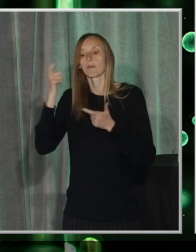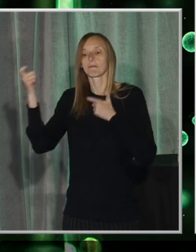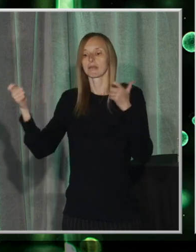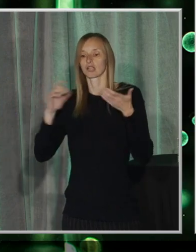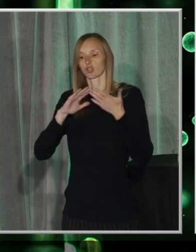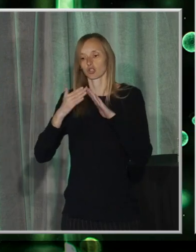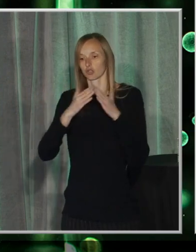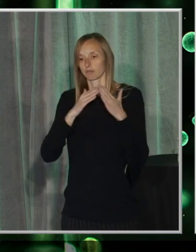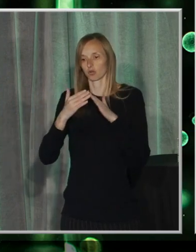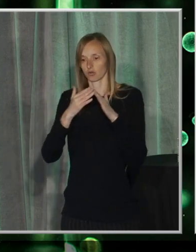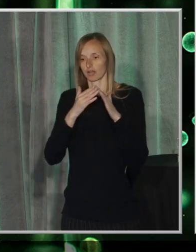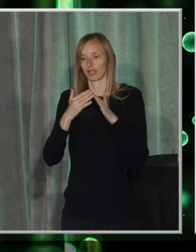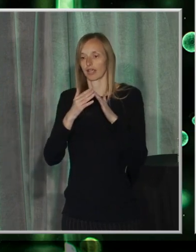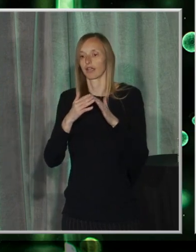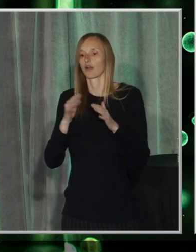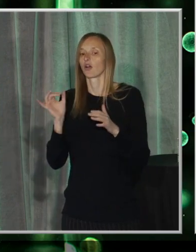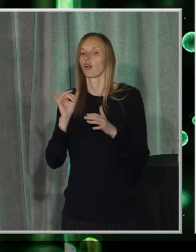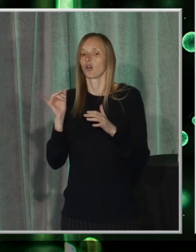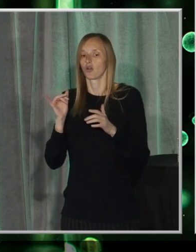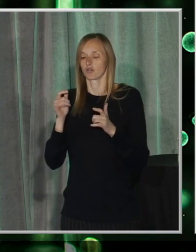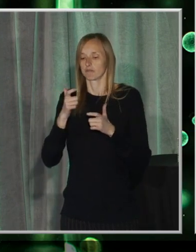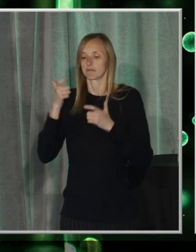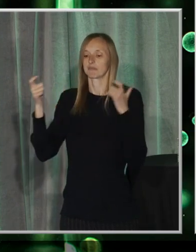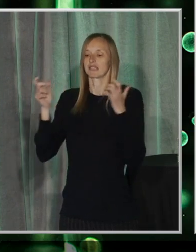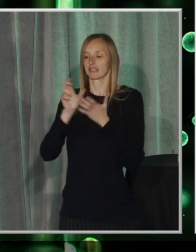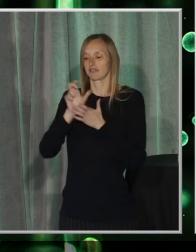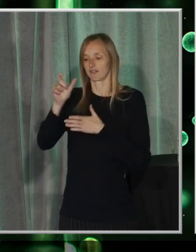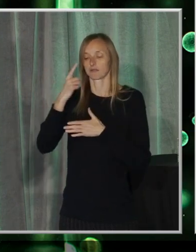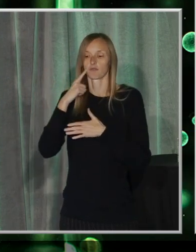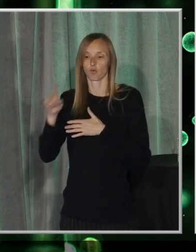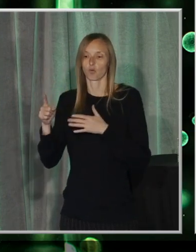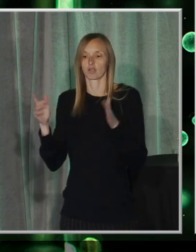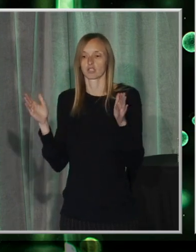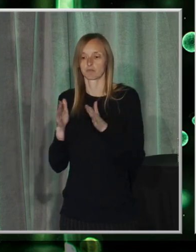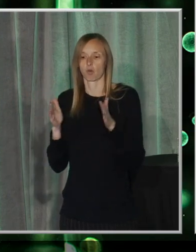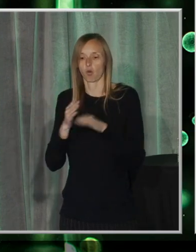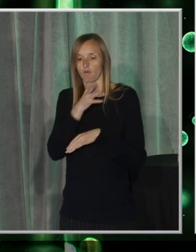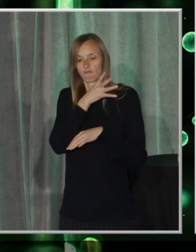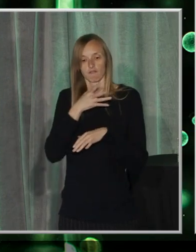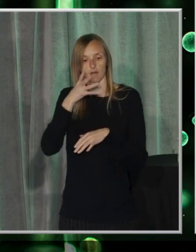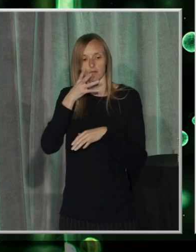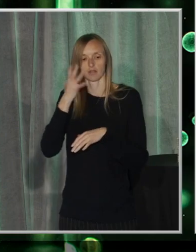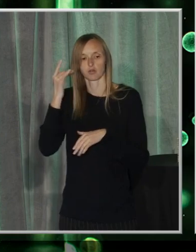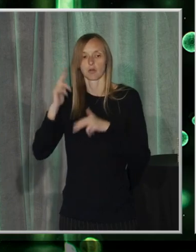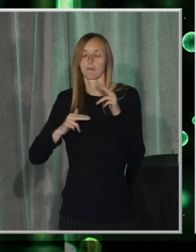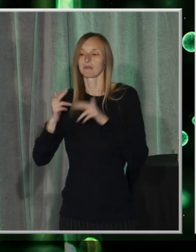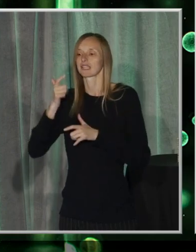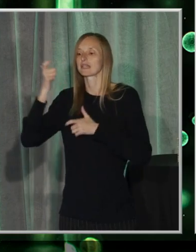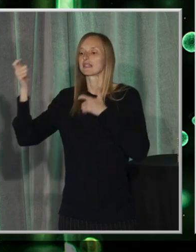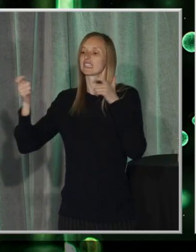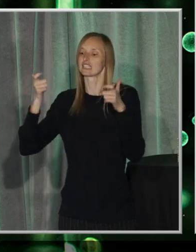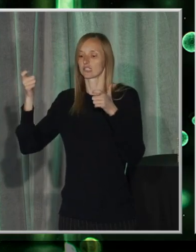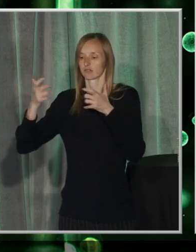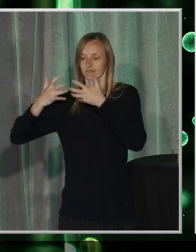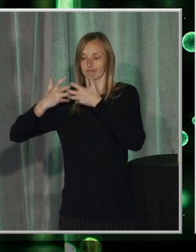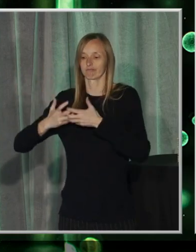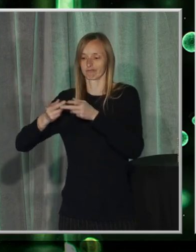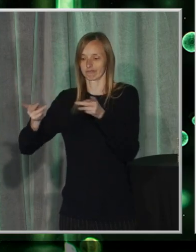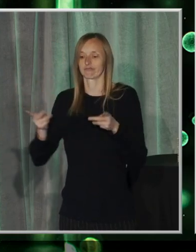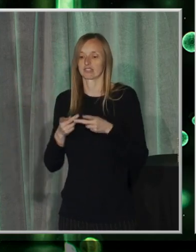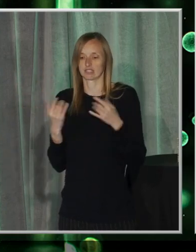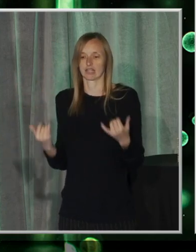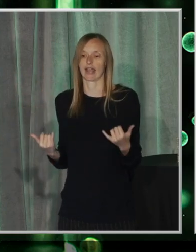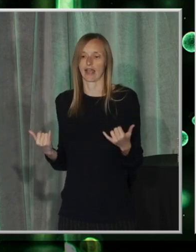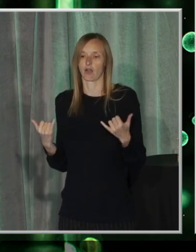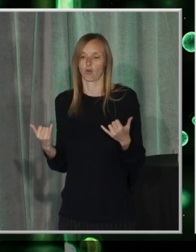also there's a huge amount of investment for the small scale farmers. And that's why we are building larger manufacturing facilities. And